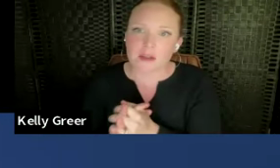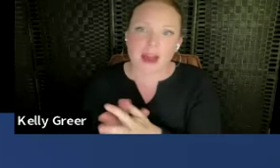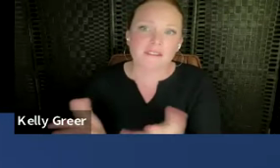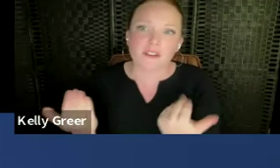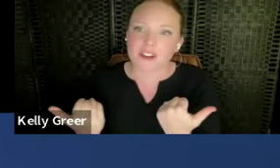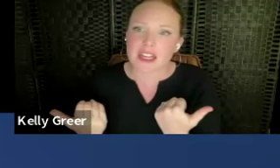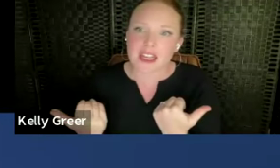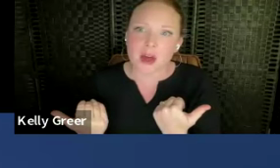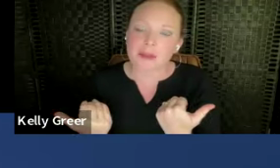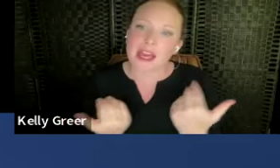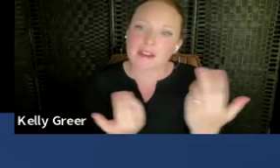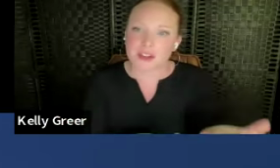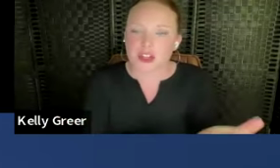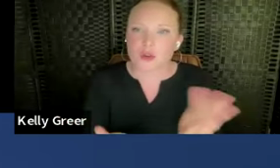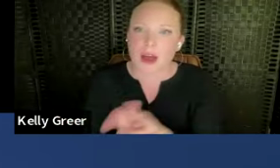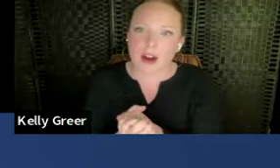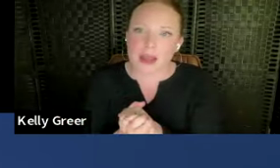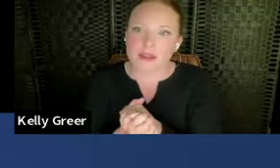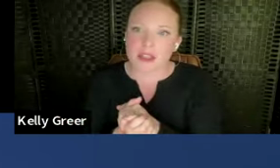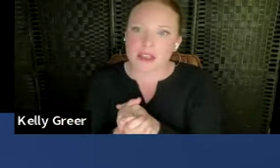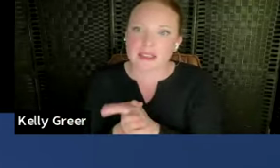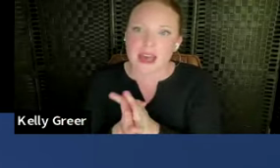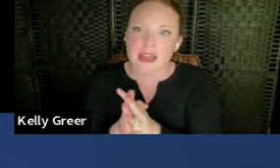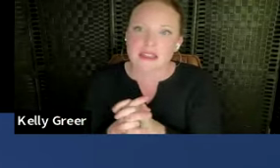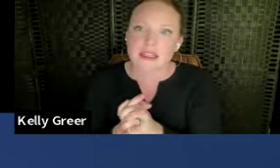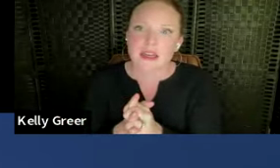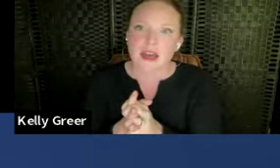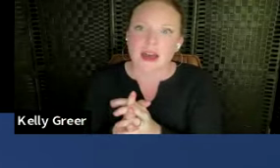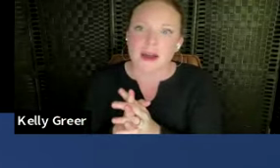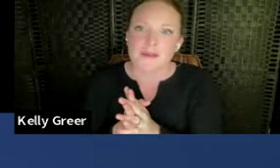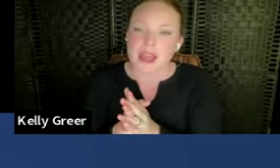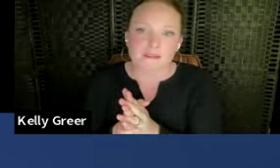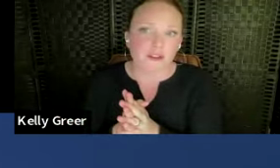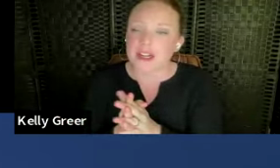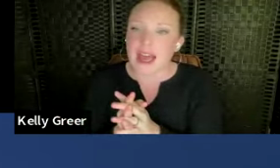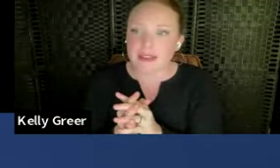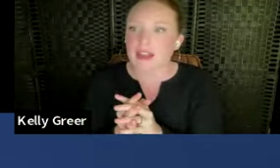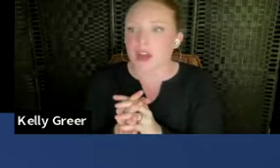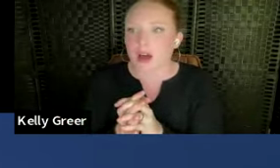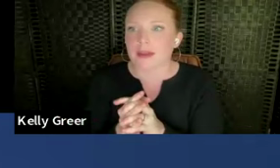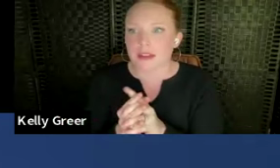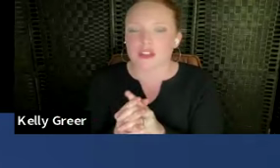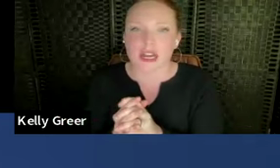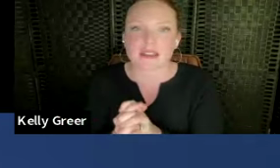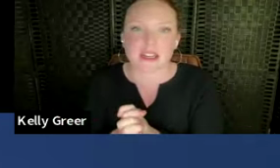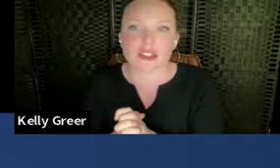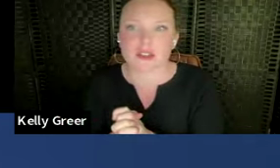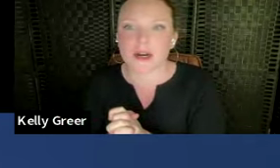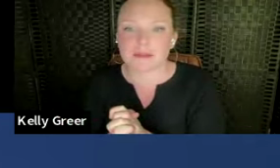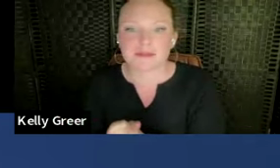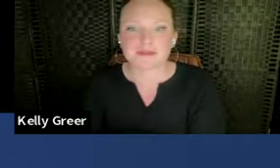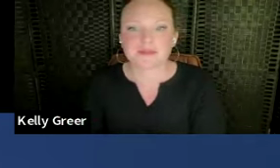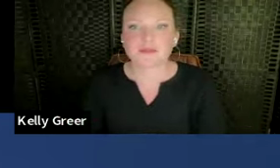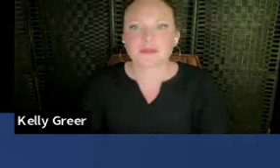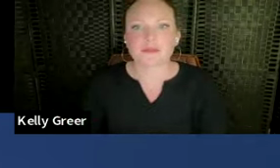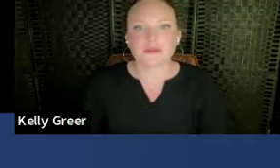hearing any feedback. Feel free to email me after you are able to glance at it. And feel free to add that in the comment in the chat section